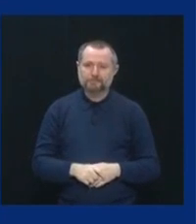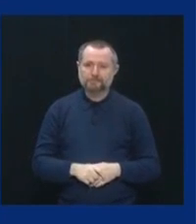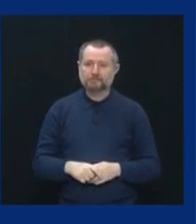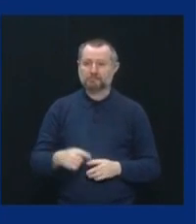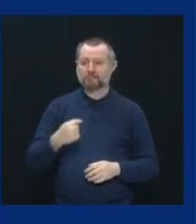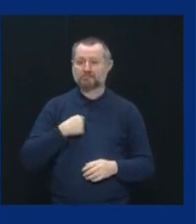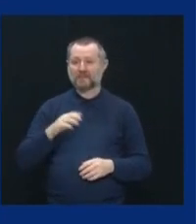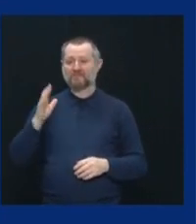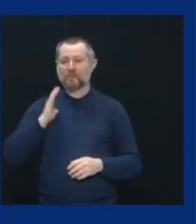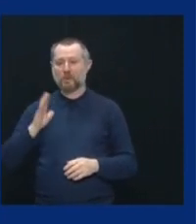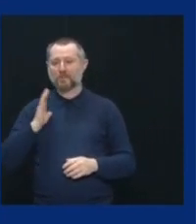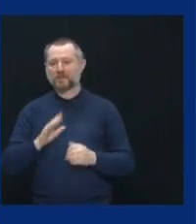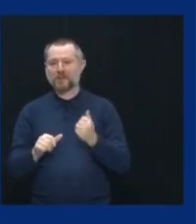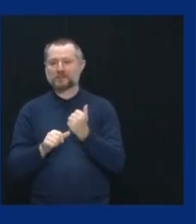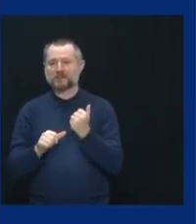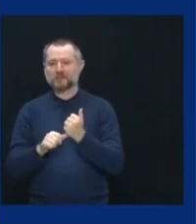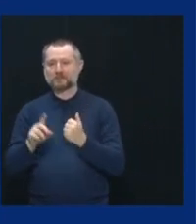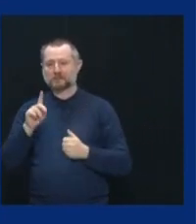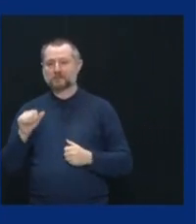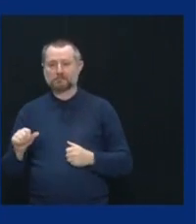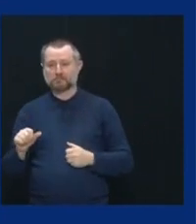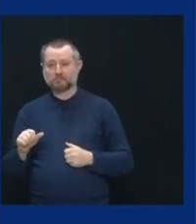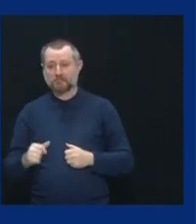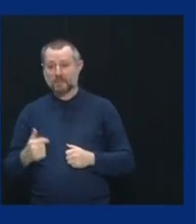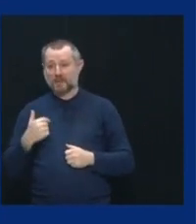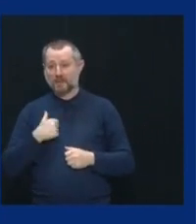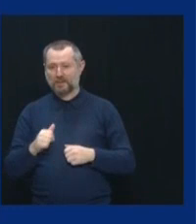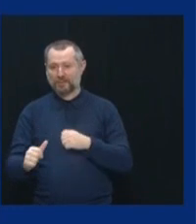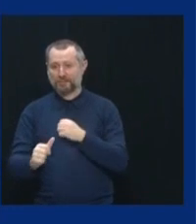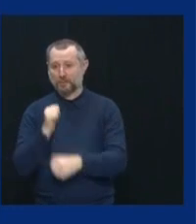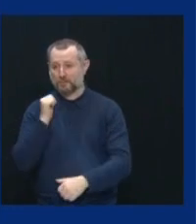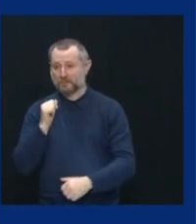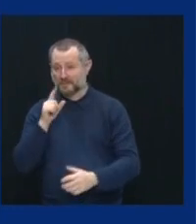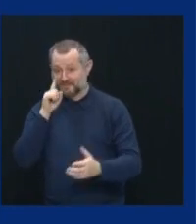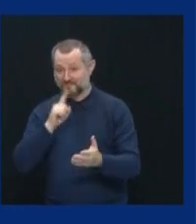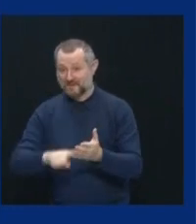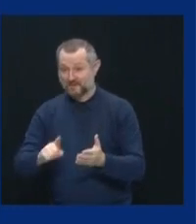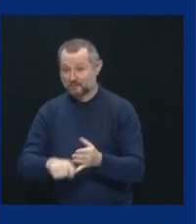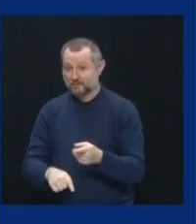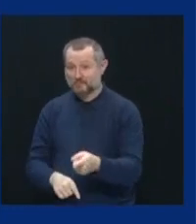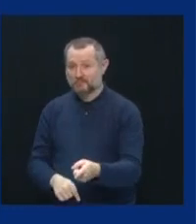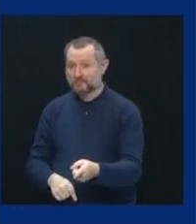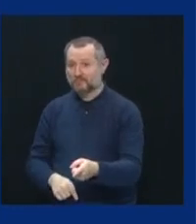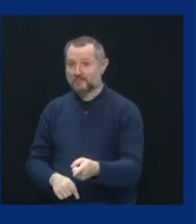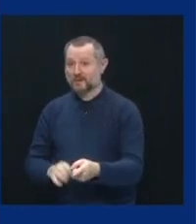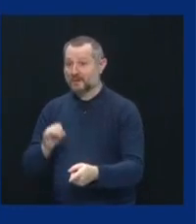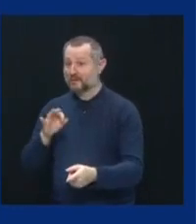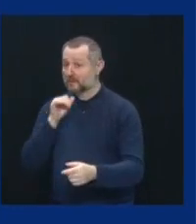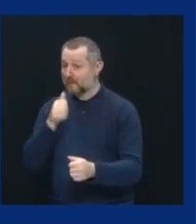district attorney. You can't use a subpoena or the threat of an investigation to leverage a person.